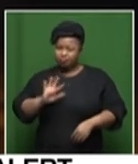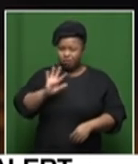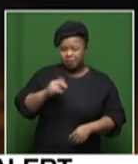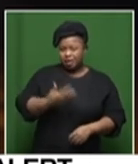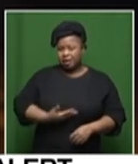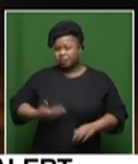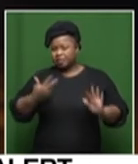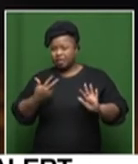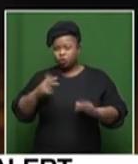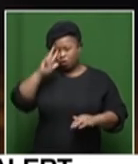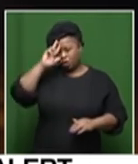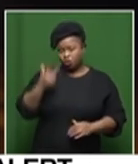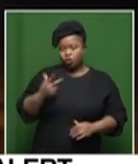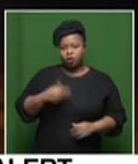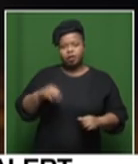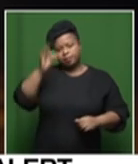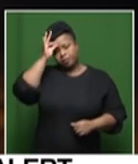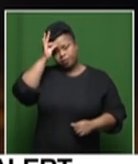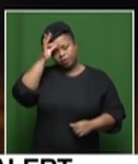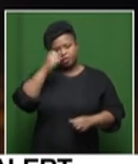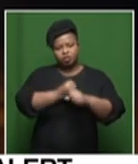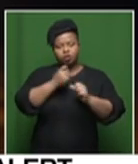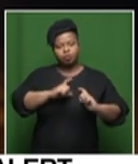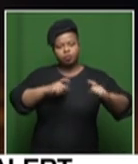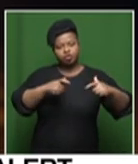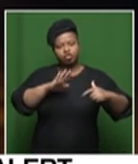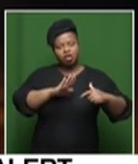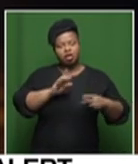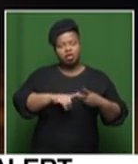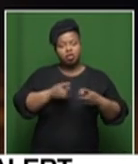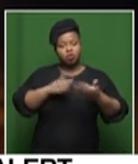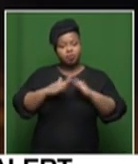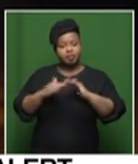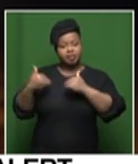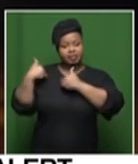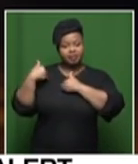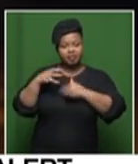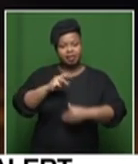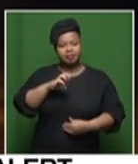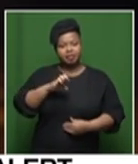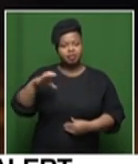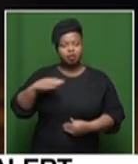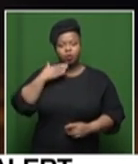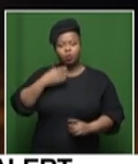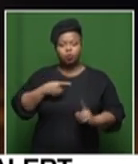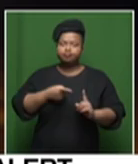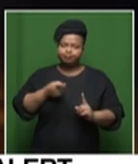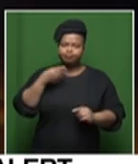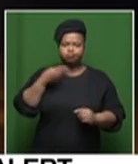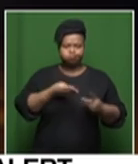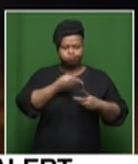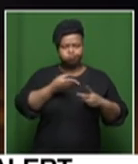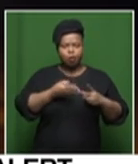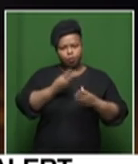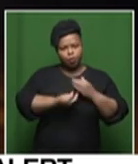the Gauteng Police Commissioner, as well as the Gauteng Community Safety MEC, are expected to brief the media this